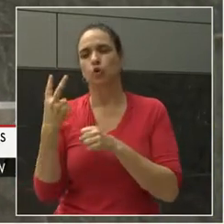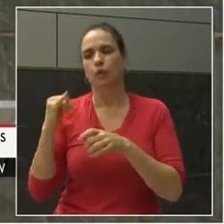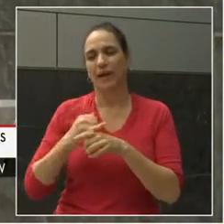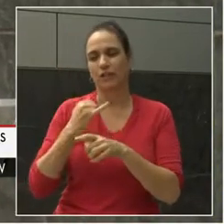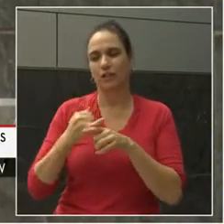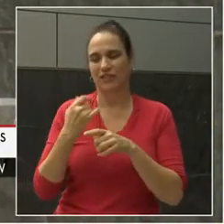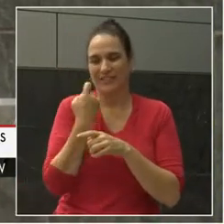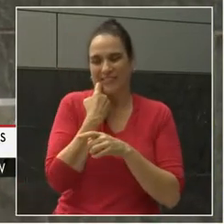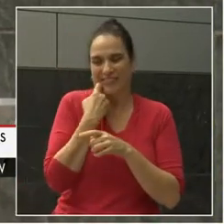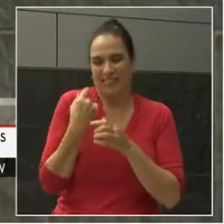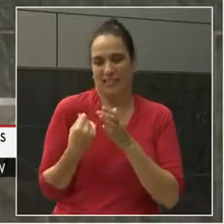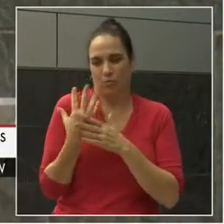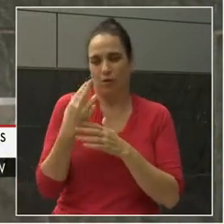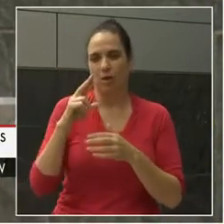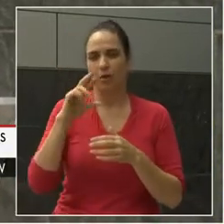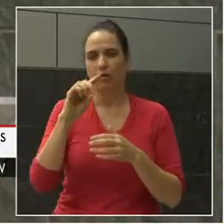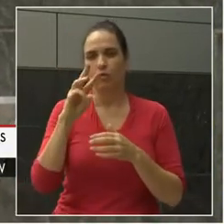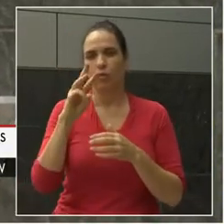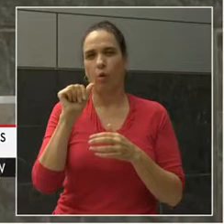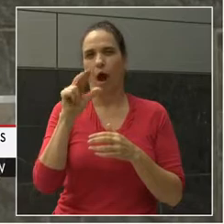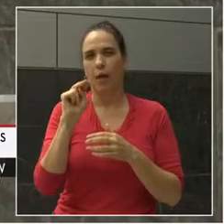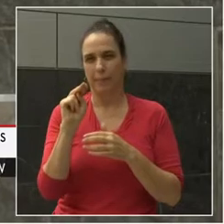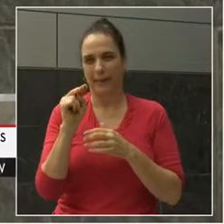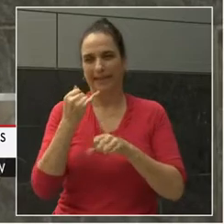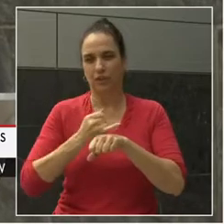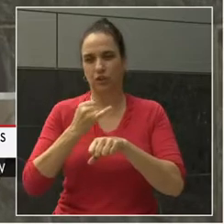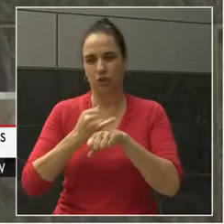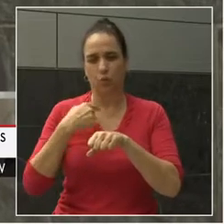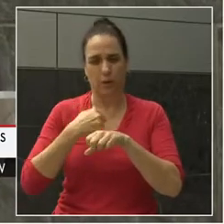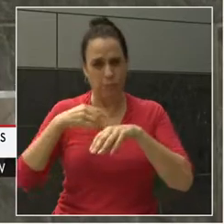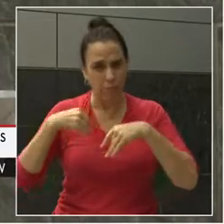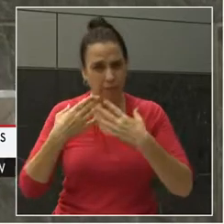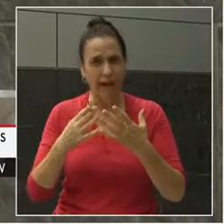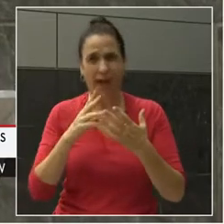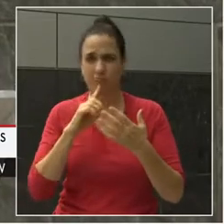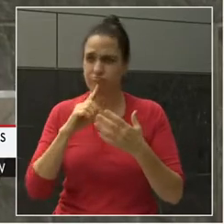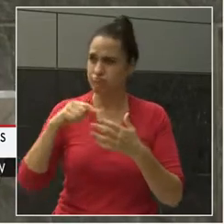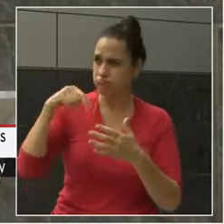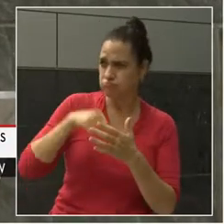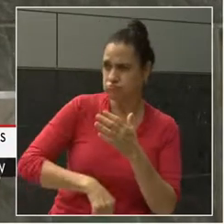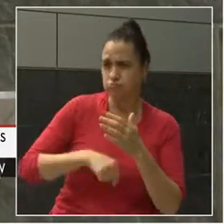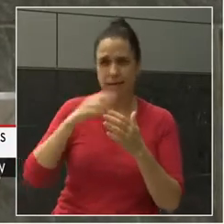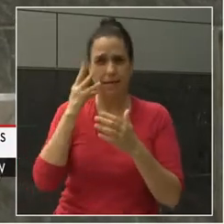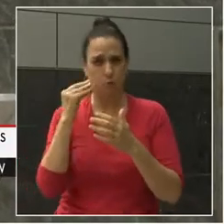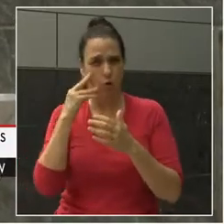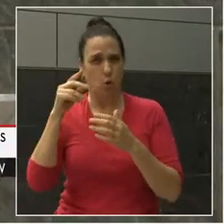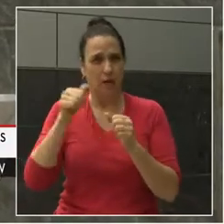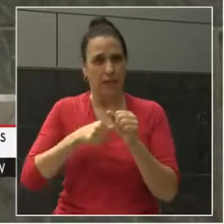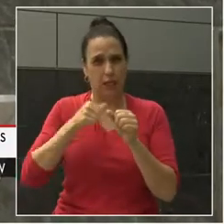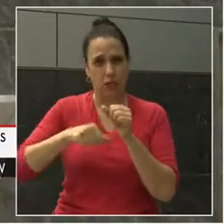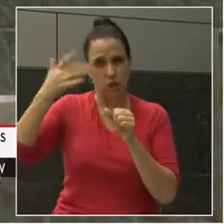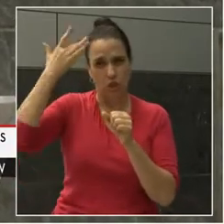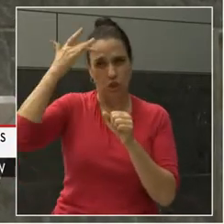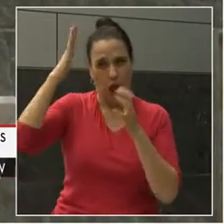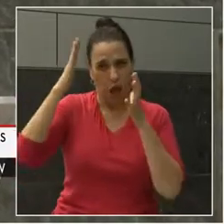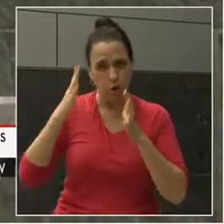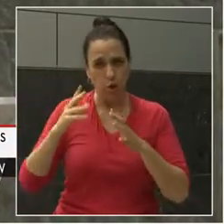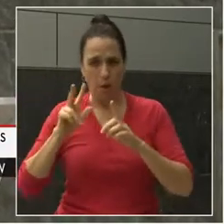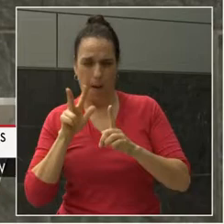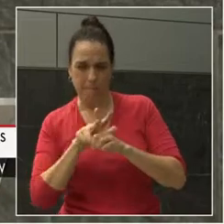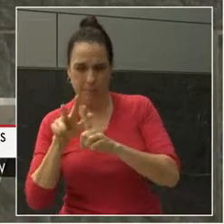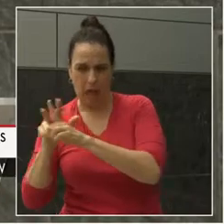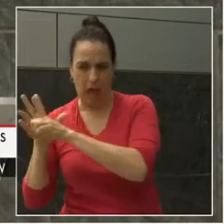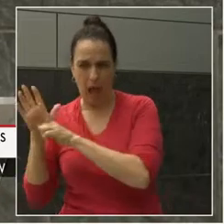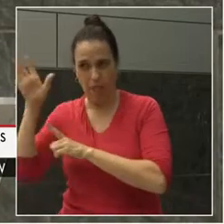we provided a rigorous and dynamic experience so that each scholar applied the concepts that they learned in their health